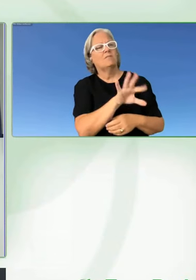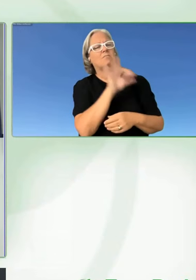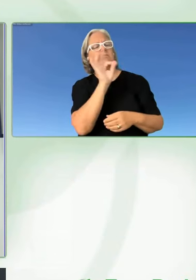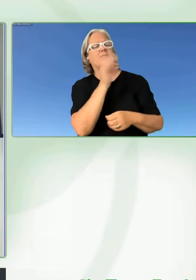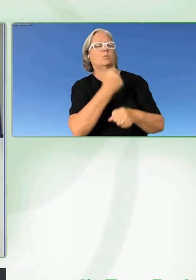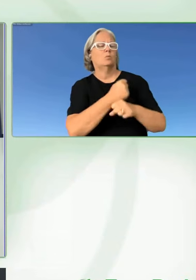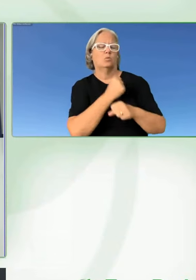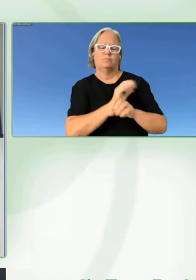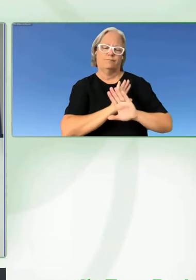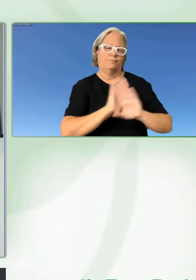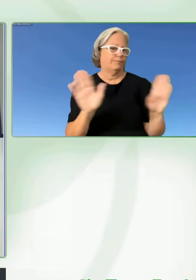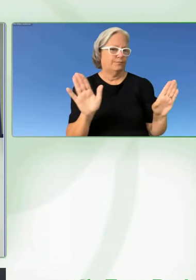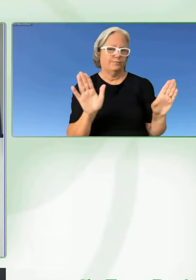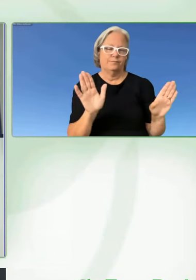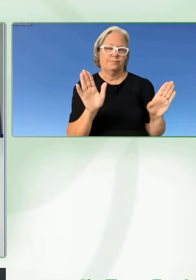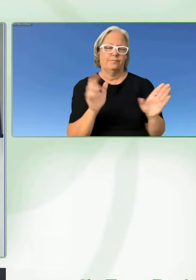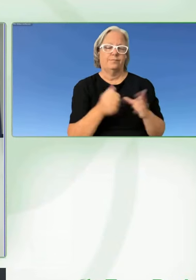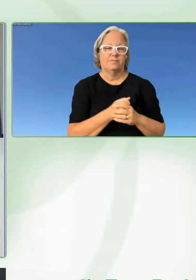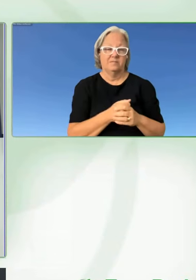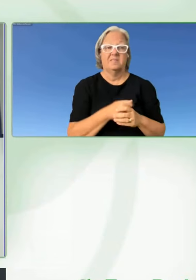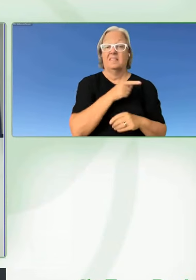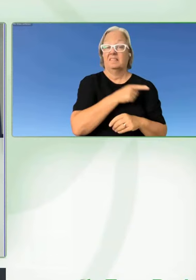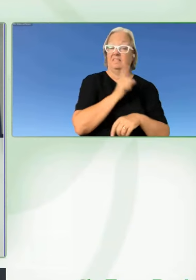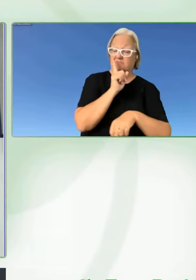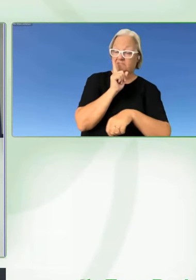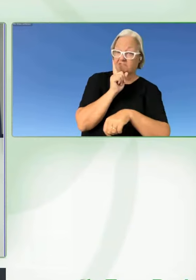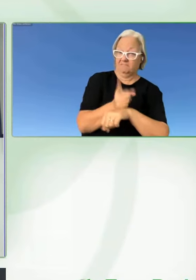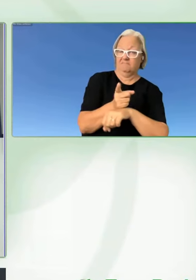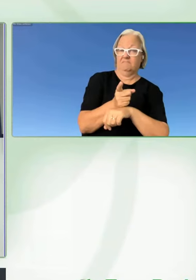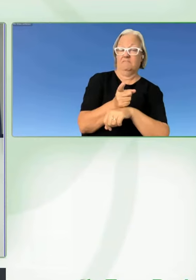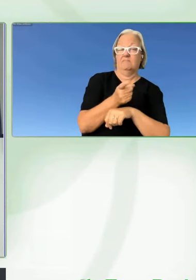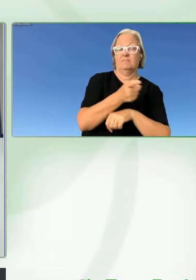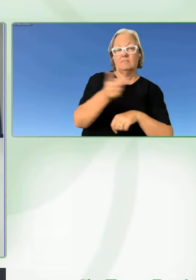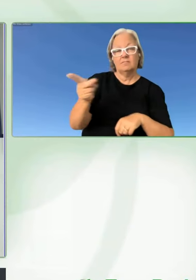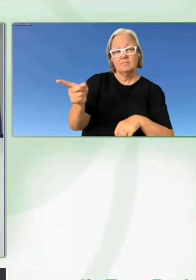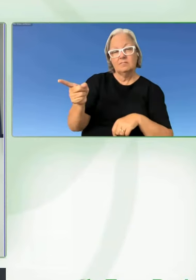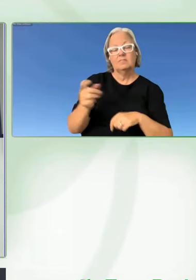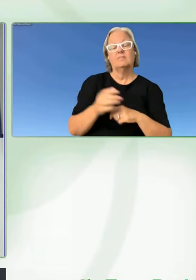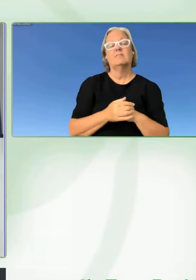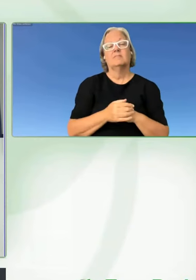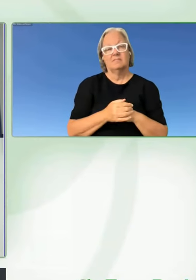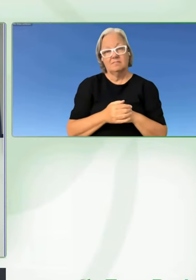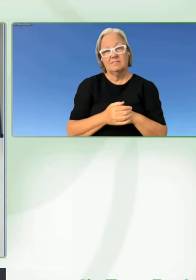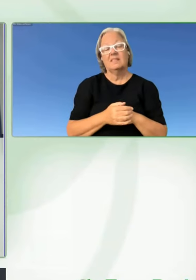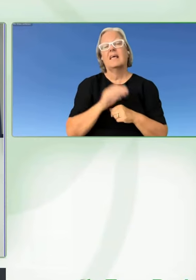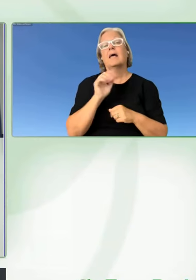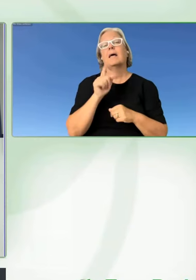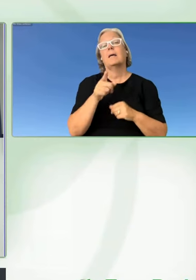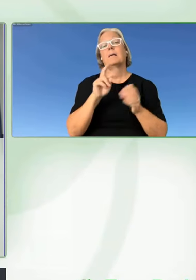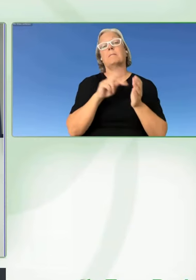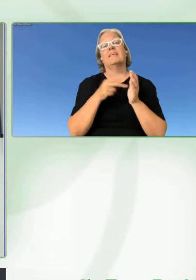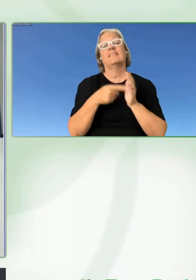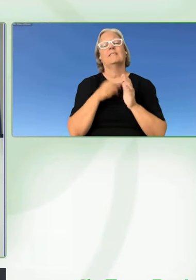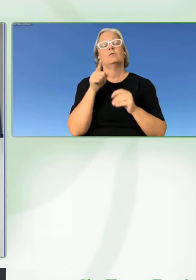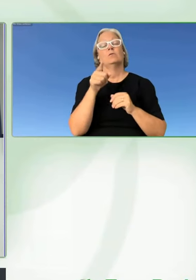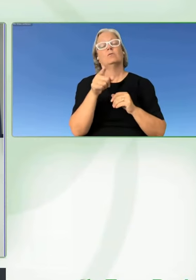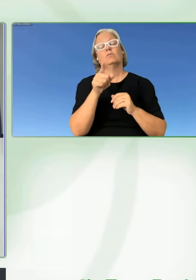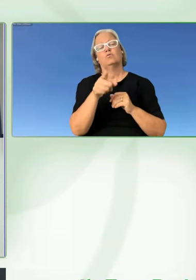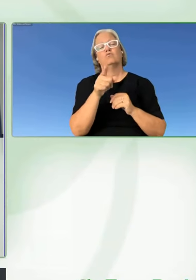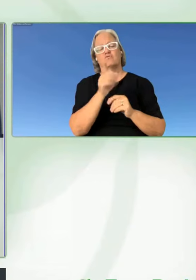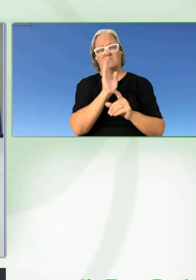This directive prohibits direct and indirect discrimination. It is also covering